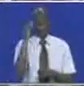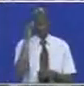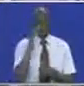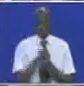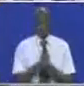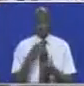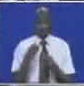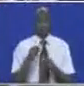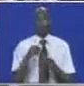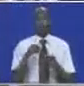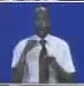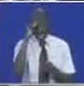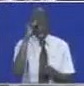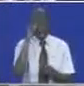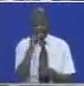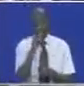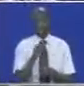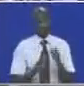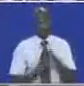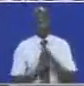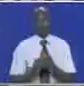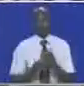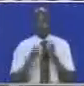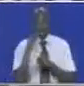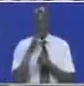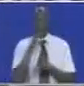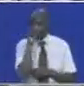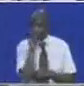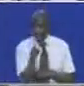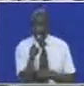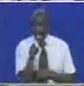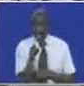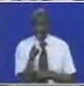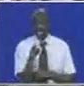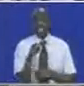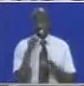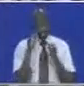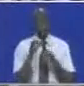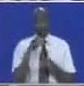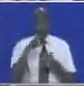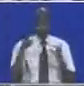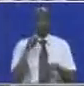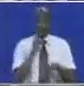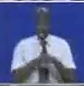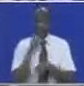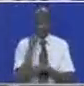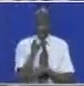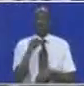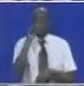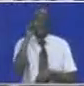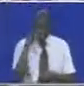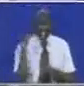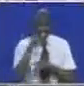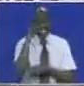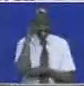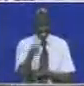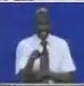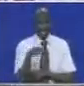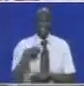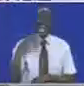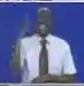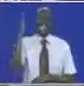of formal learning. And from that day, if you're looking for a moment, from that day, I